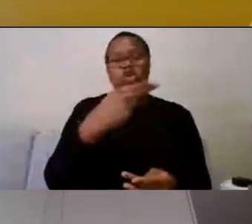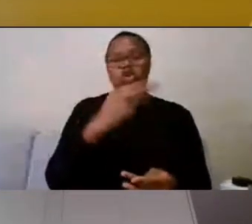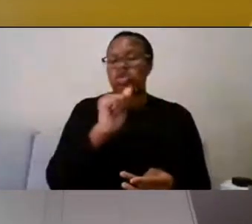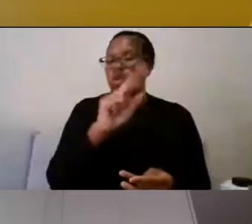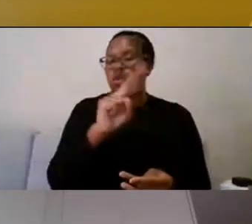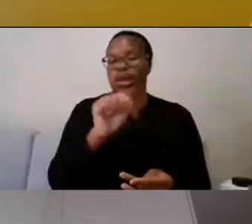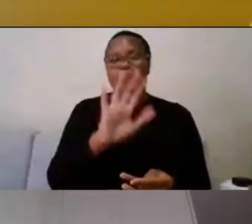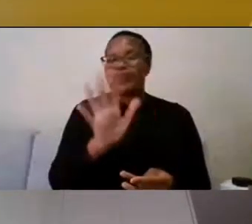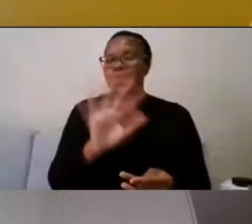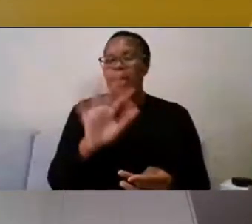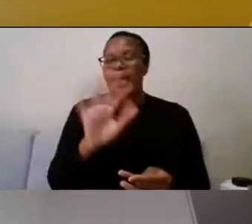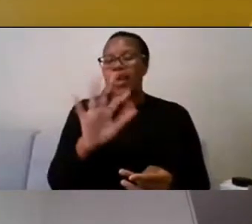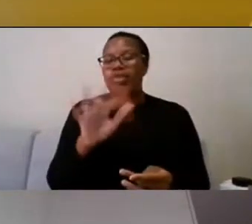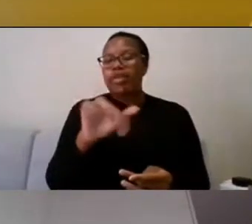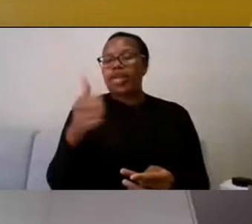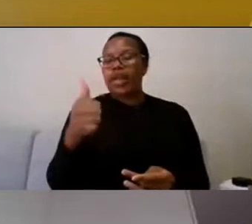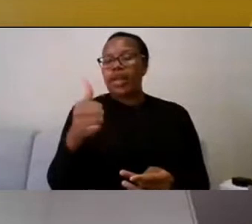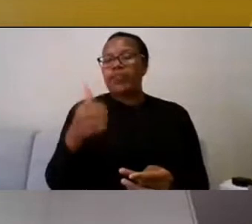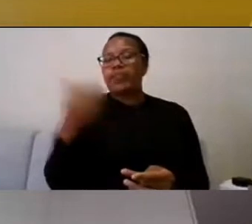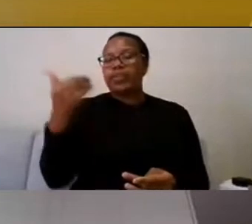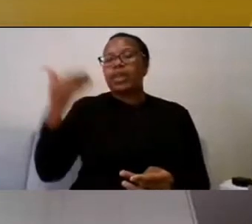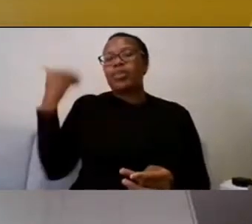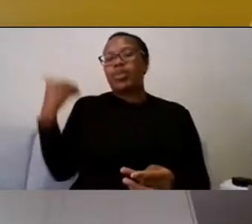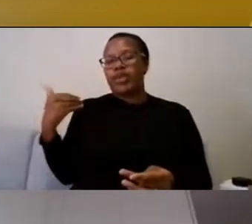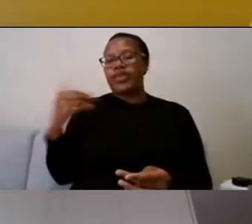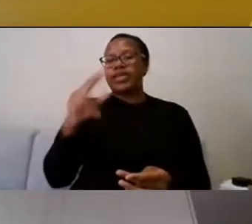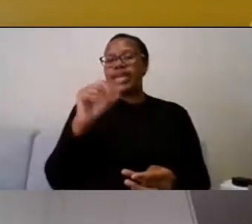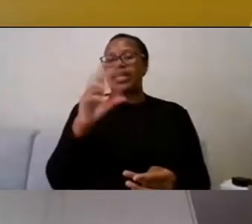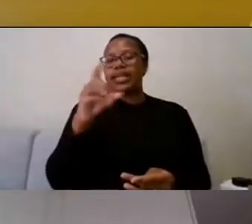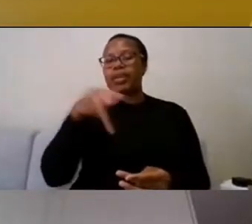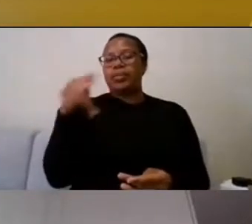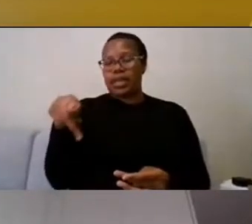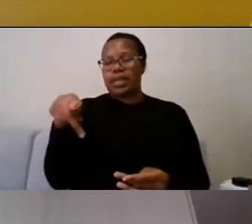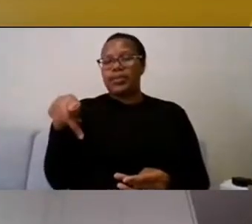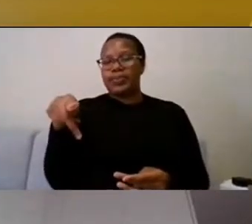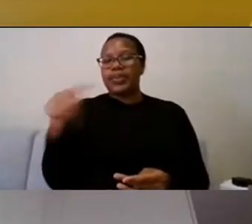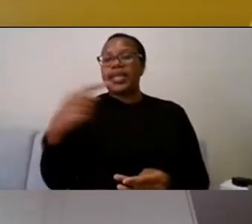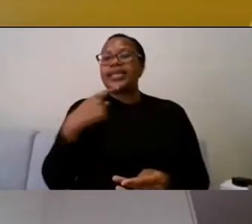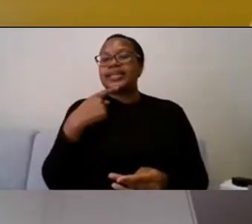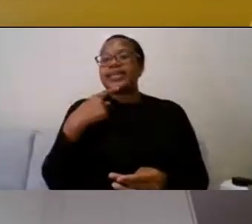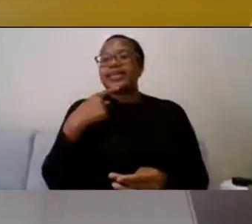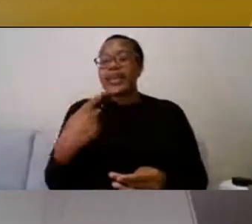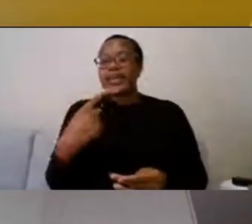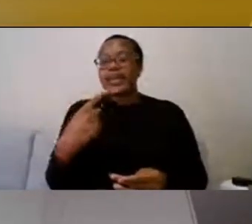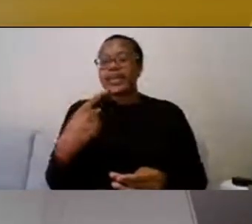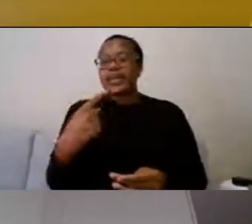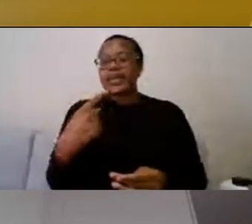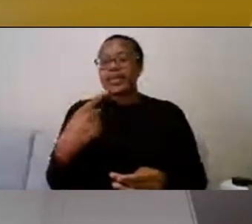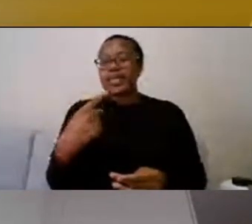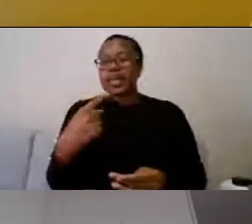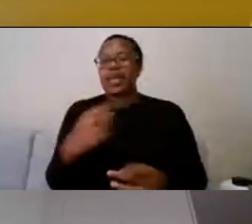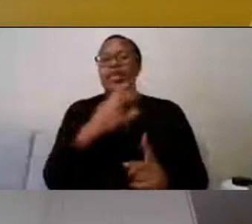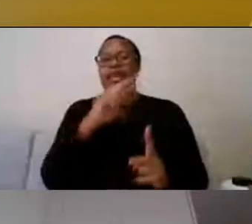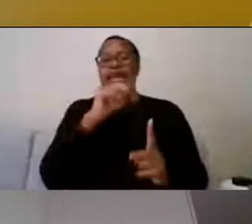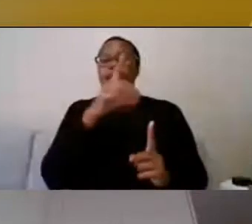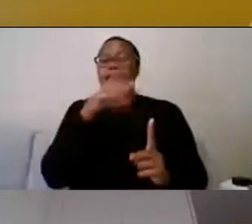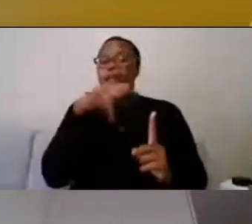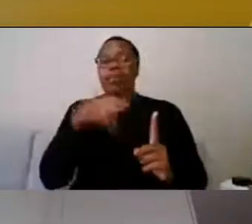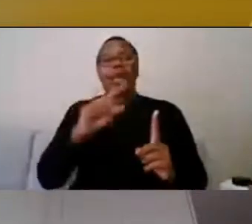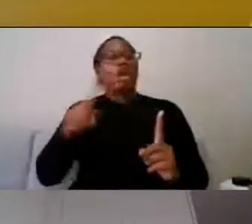the previous NDPP had said that the NDPP couldn't be